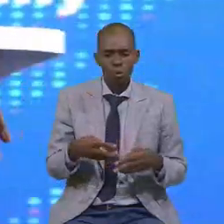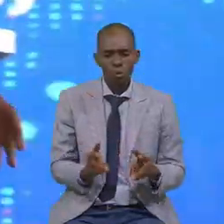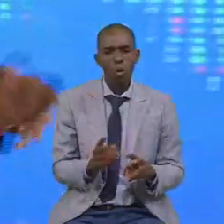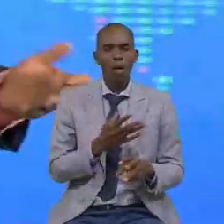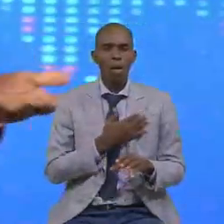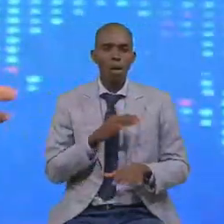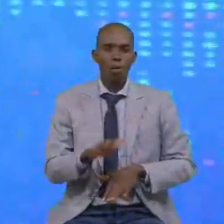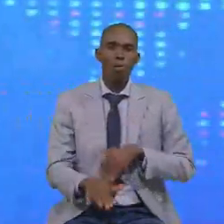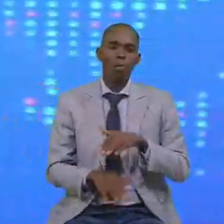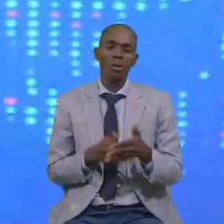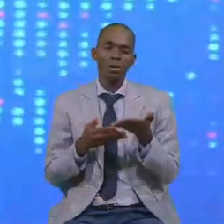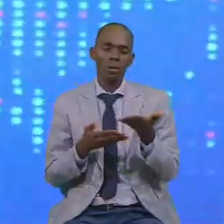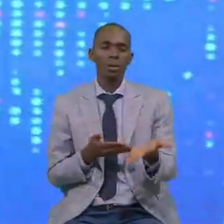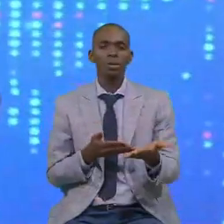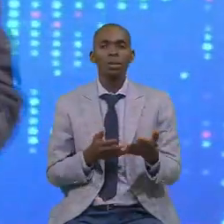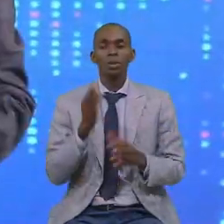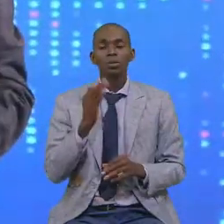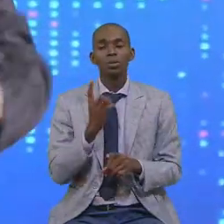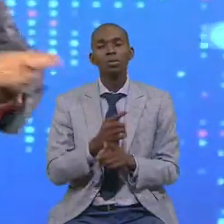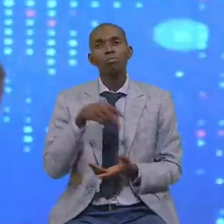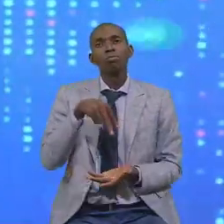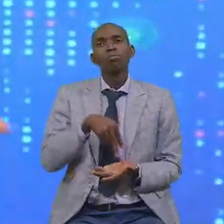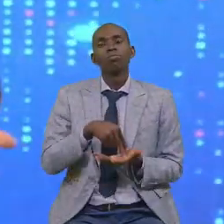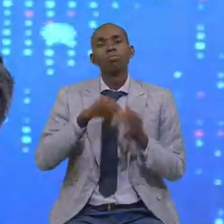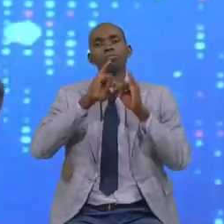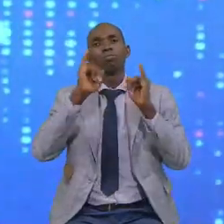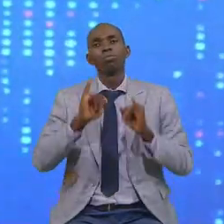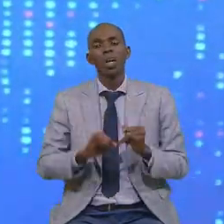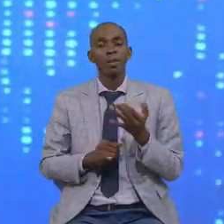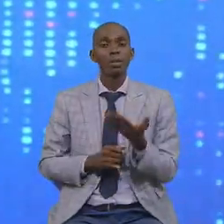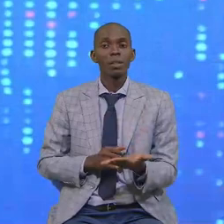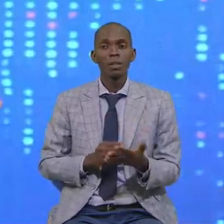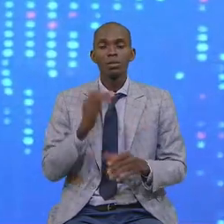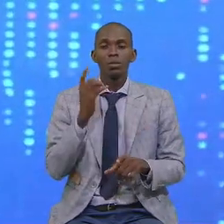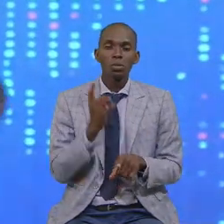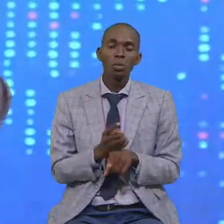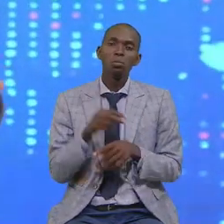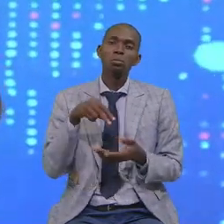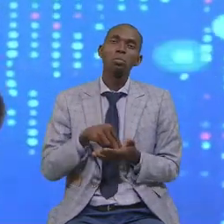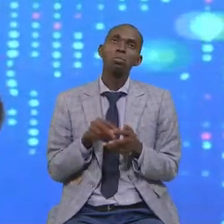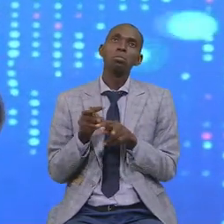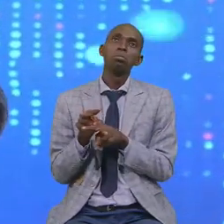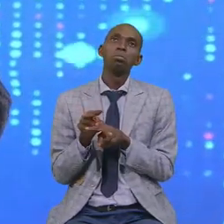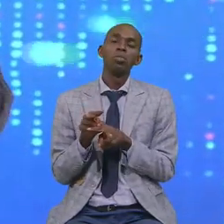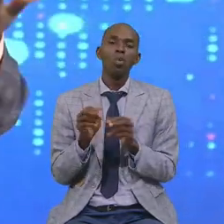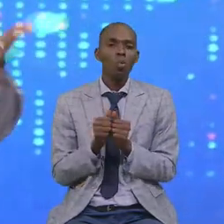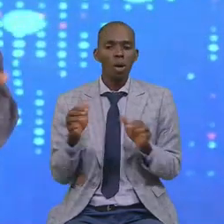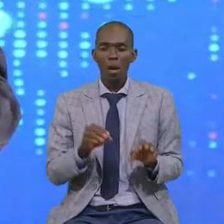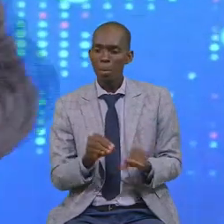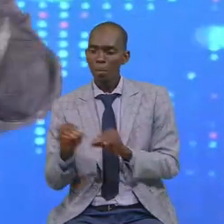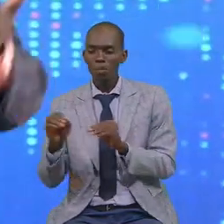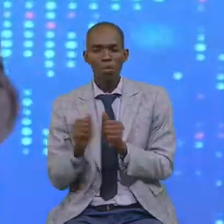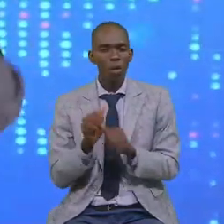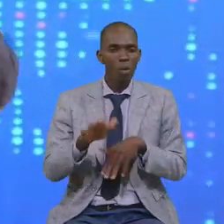therein. If you just keep standing there, if you just keep on looking there without walking, without doing,